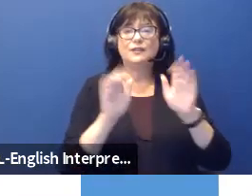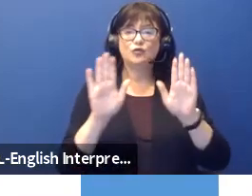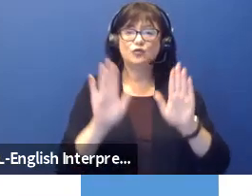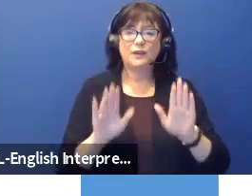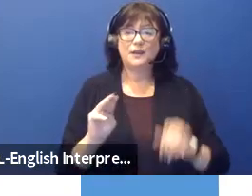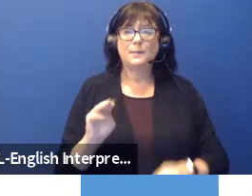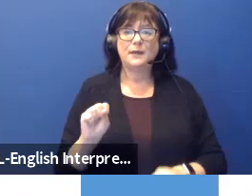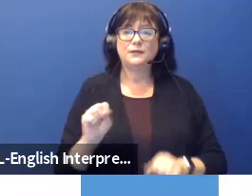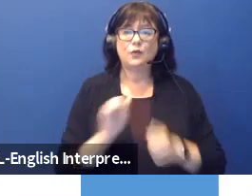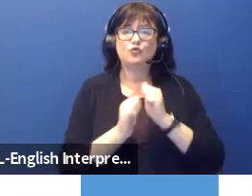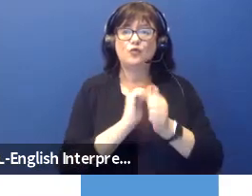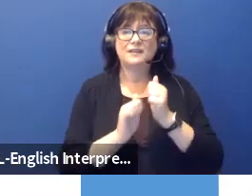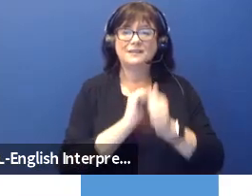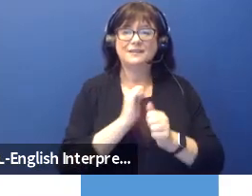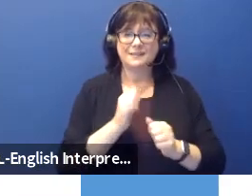name for it too.